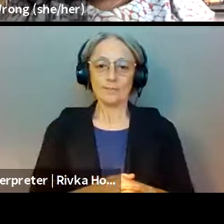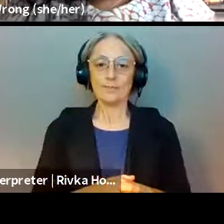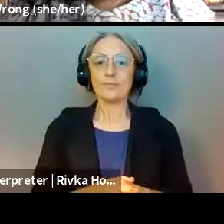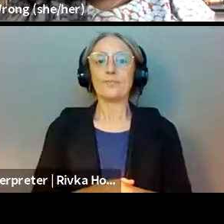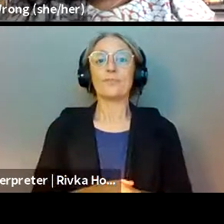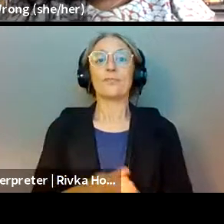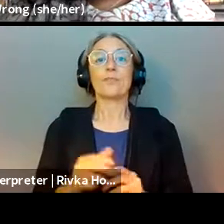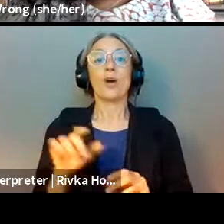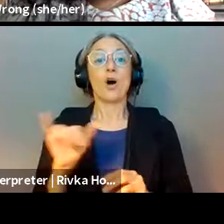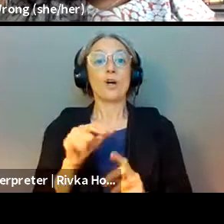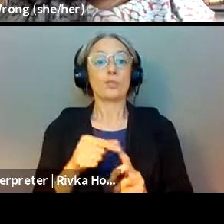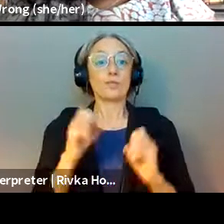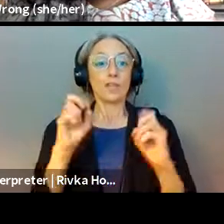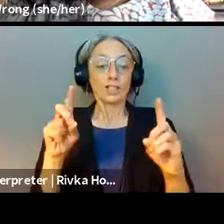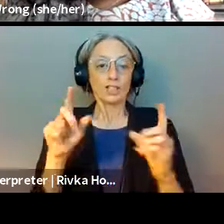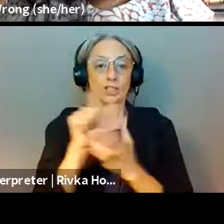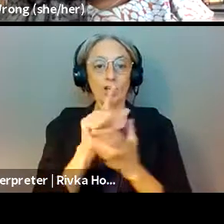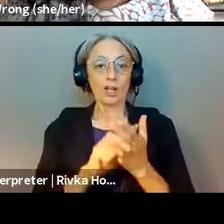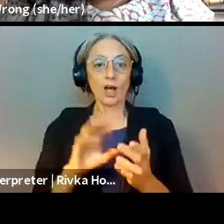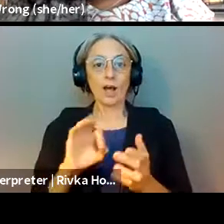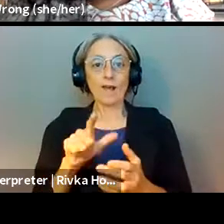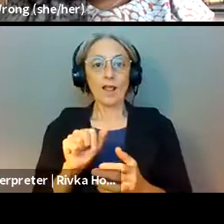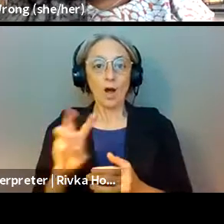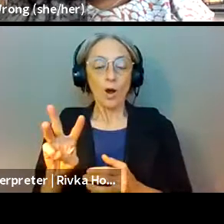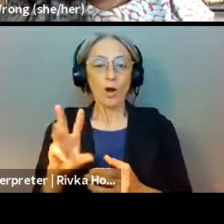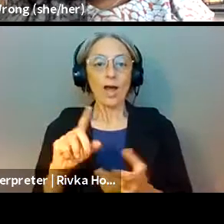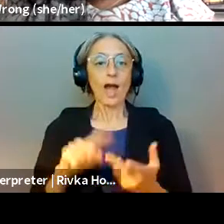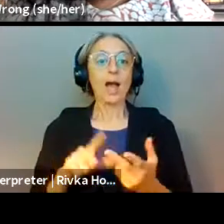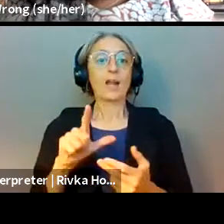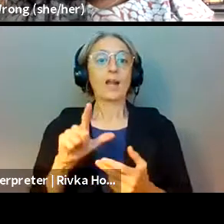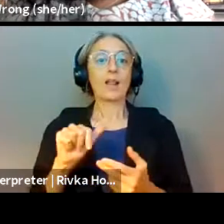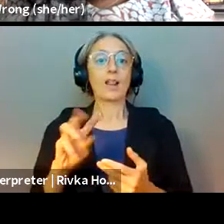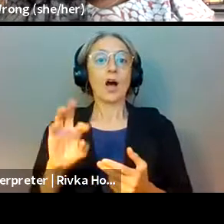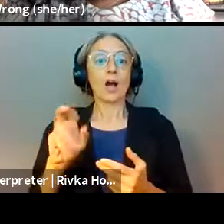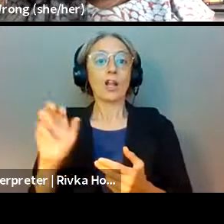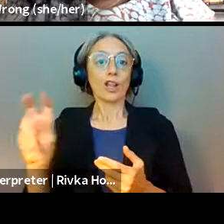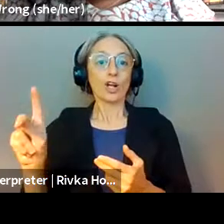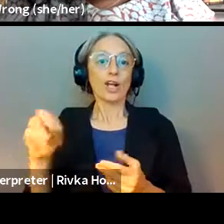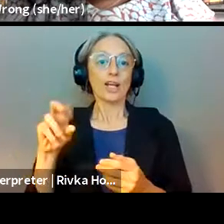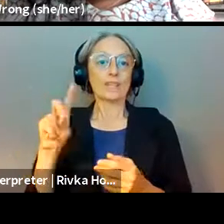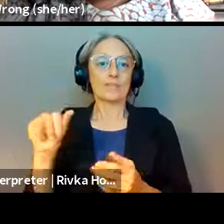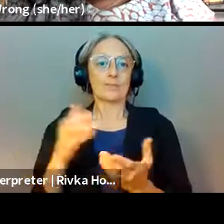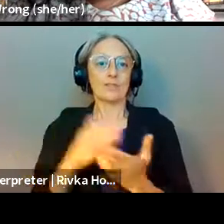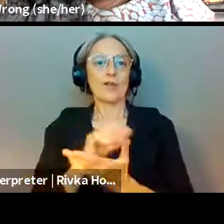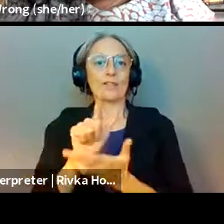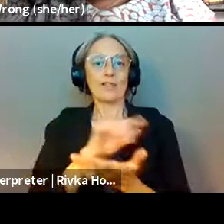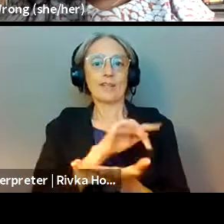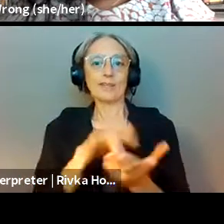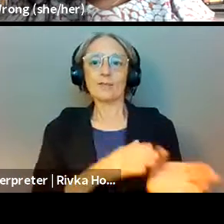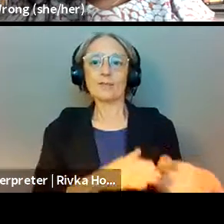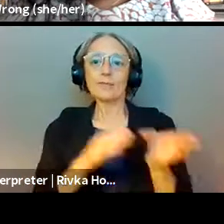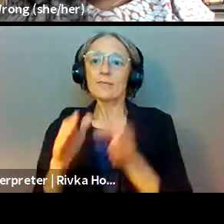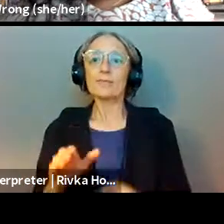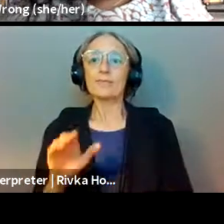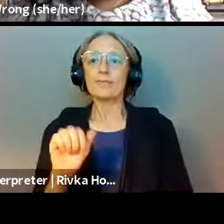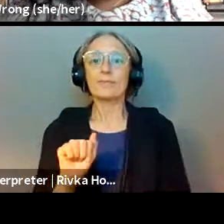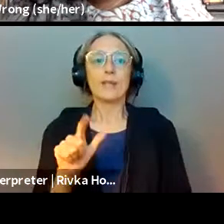education law fellow, and a law clerk at the Disability Rights Legal Center. Next, we have